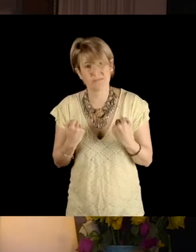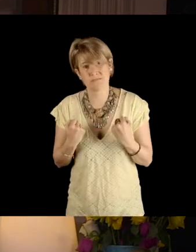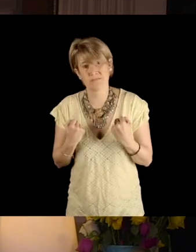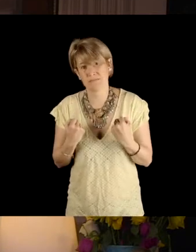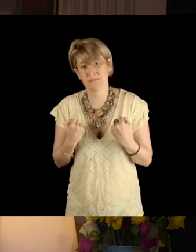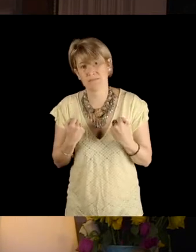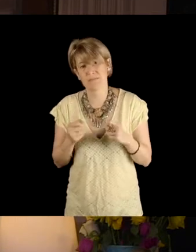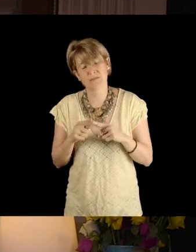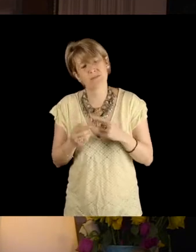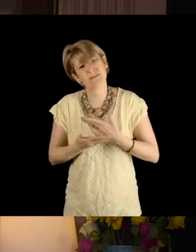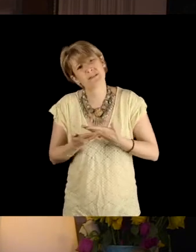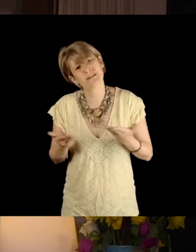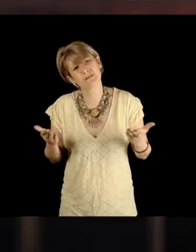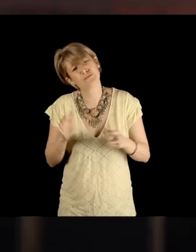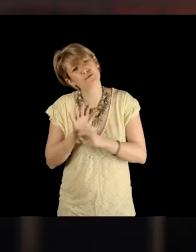to sprout.